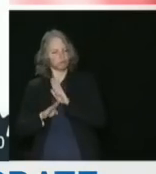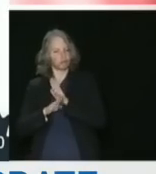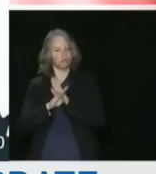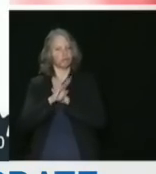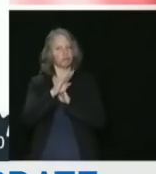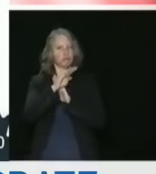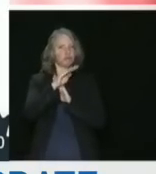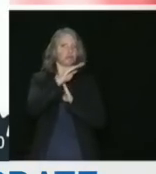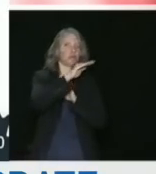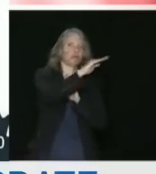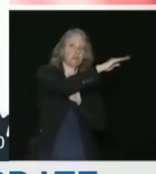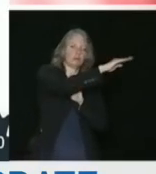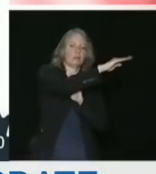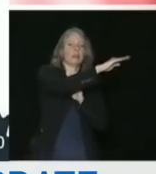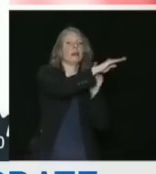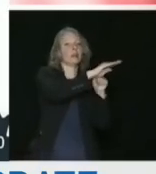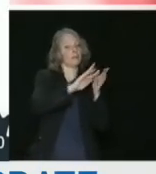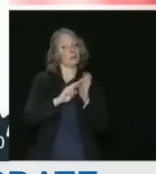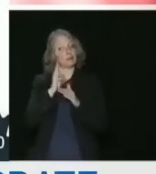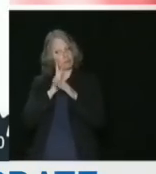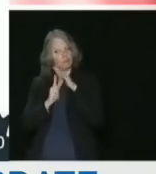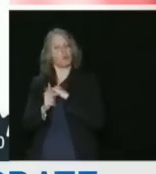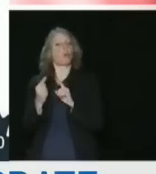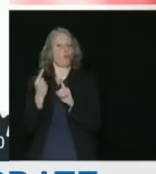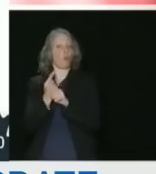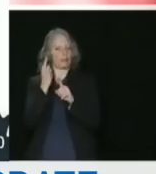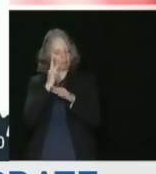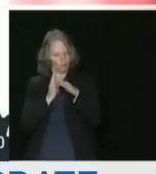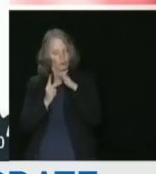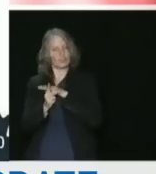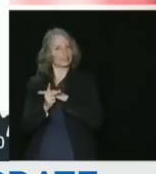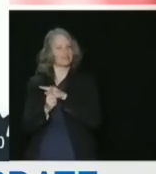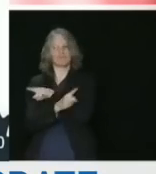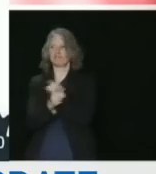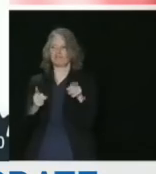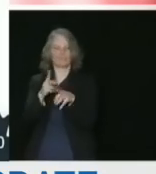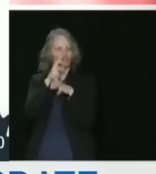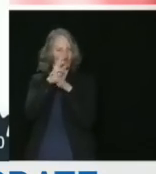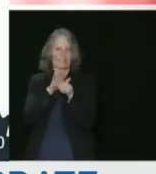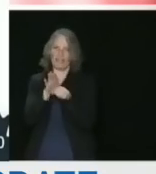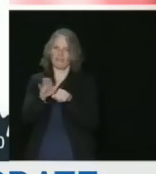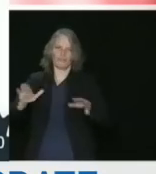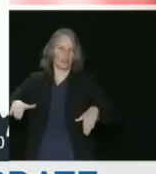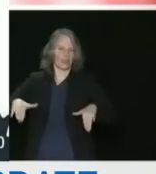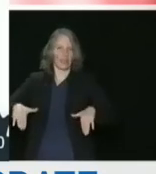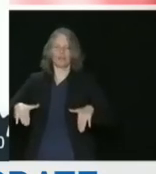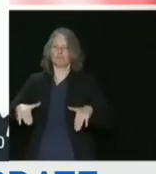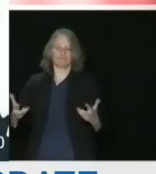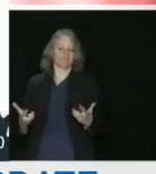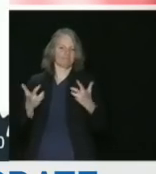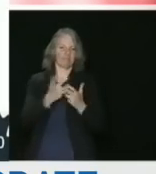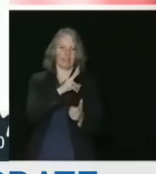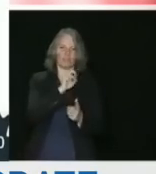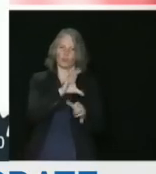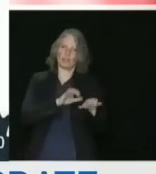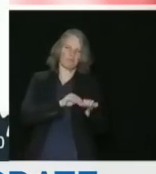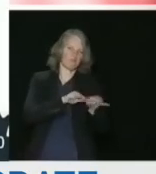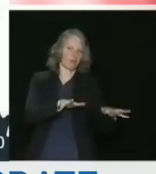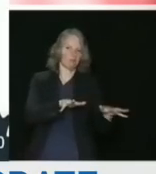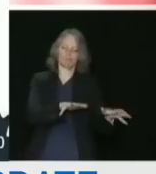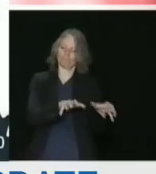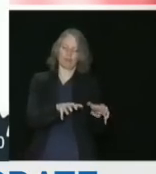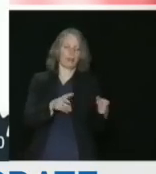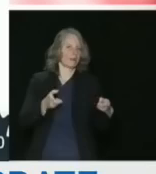trajectory, suffisamment demonstrating the rigoureuses accuracy of the pour model contrer in l'expansion predicting that rapide du measures were variant not stringent préoccupant enough à to ce counter moment-là. rapidly spreading variants Depuis of la concern mi-avril at